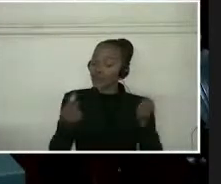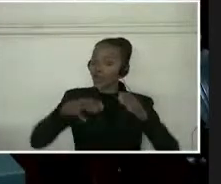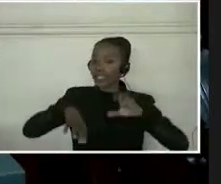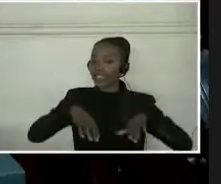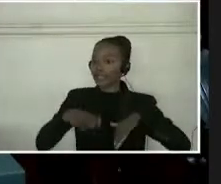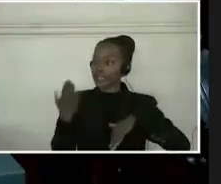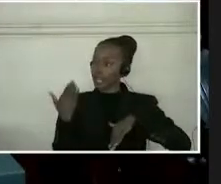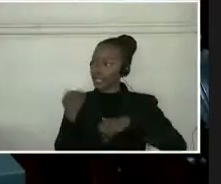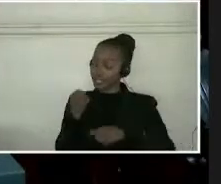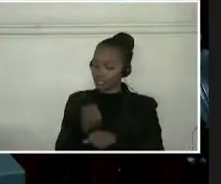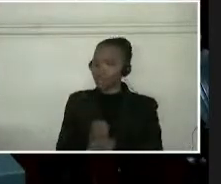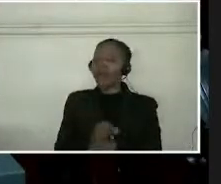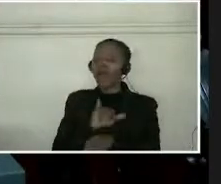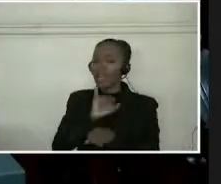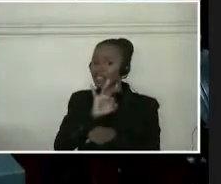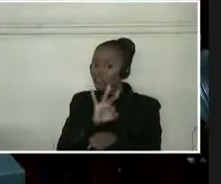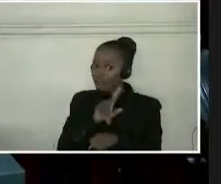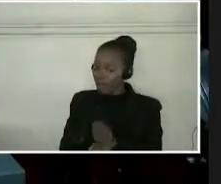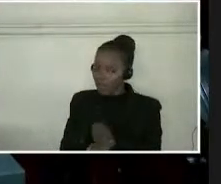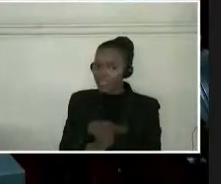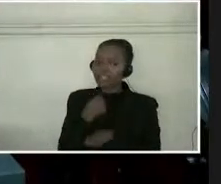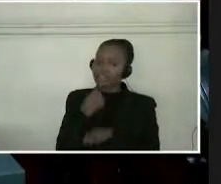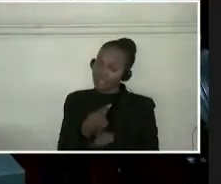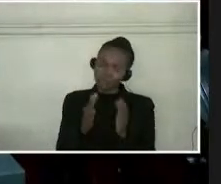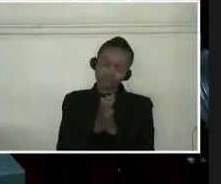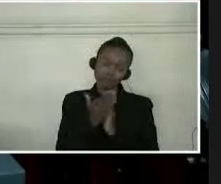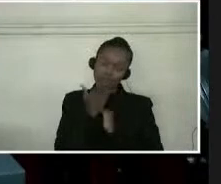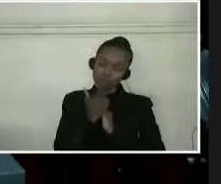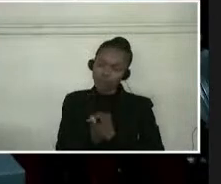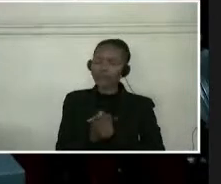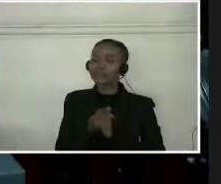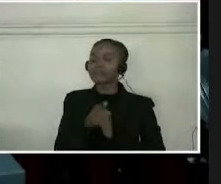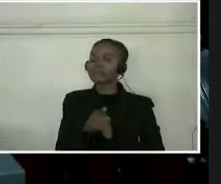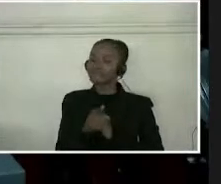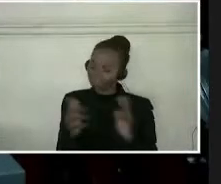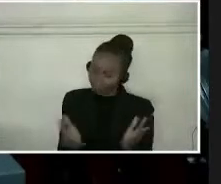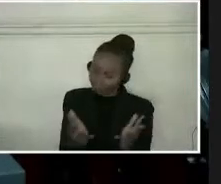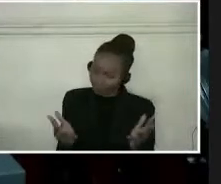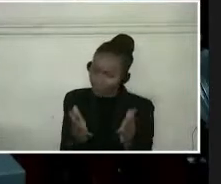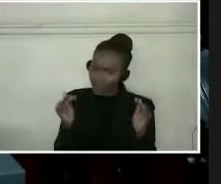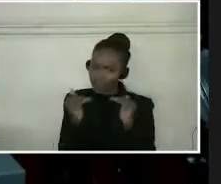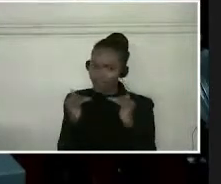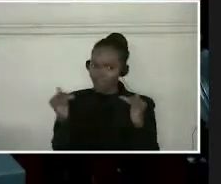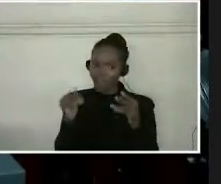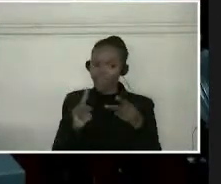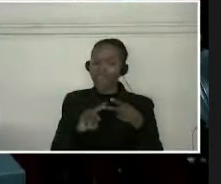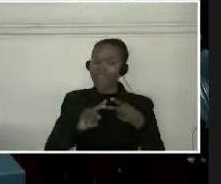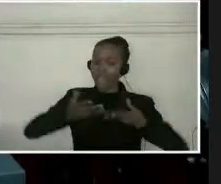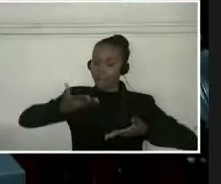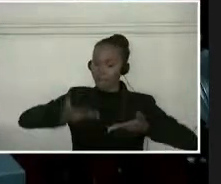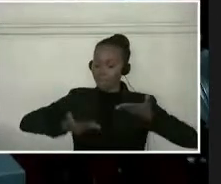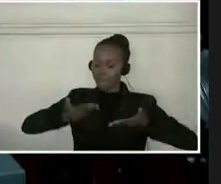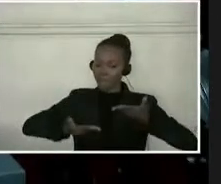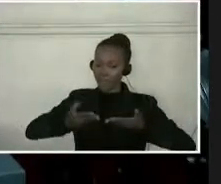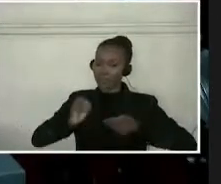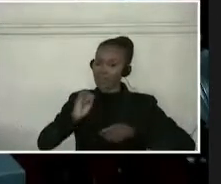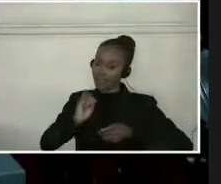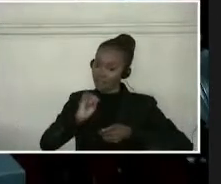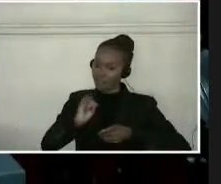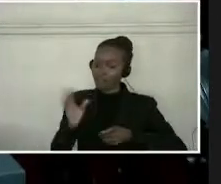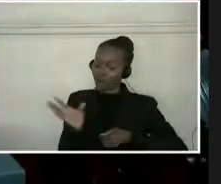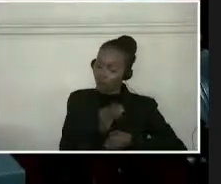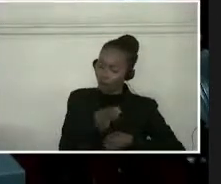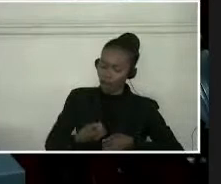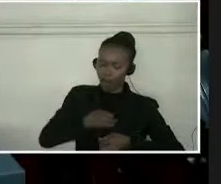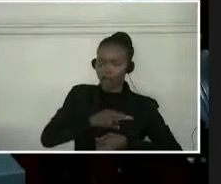emphasizes the importance of ethical fair and balanced treatment of all employees in compliance with the prescripts of the law in a project like